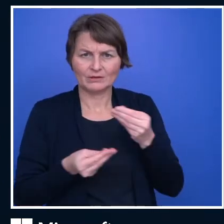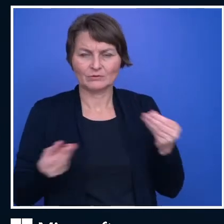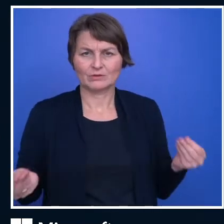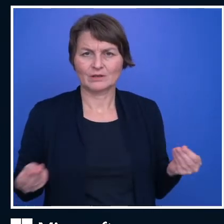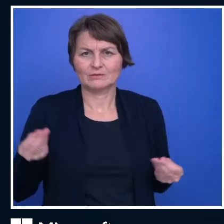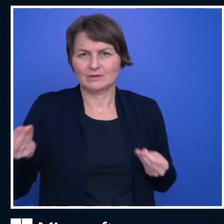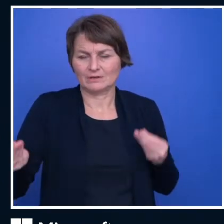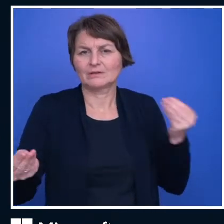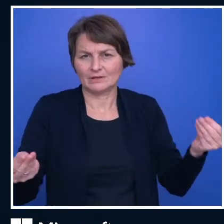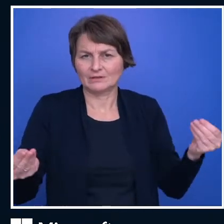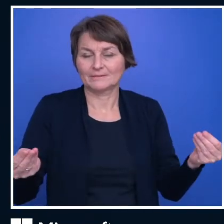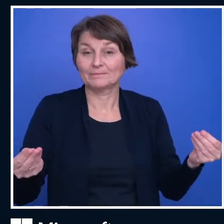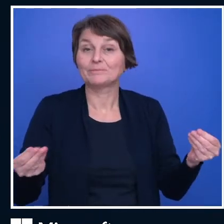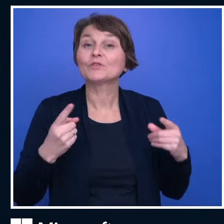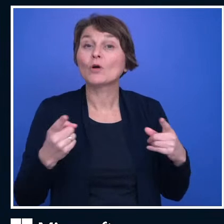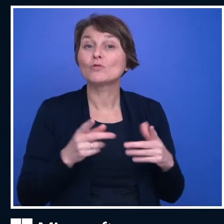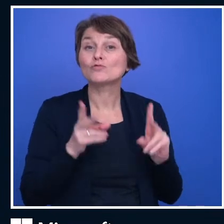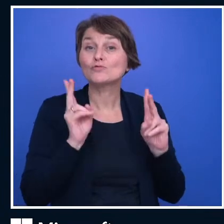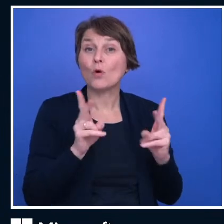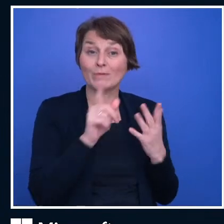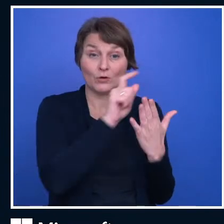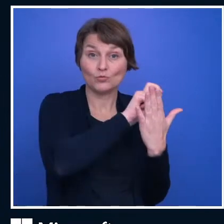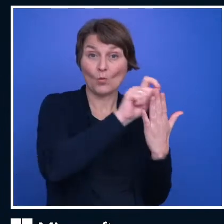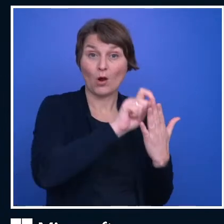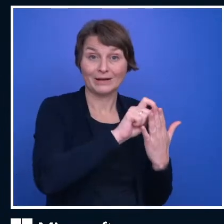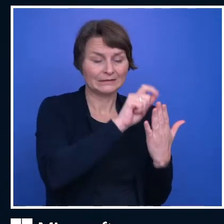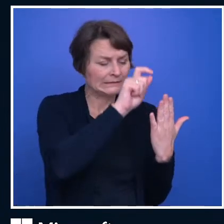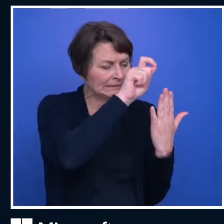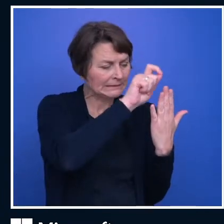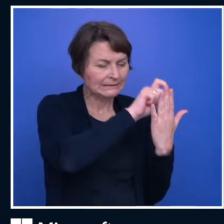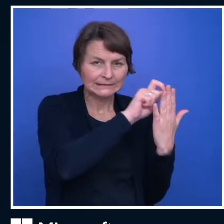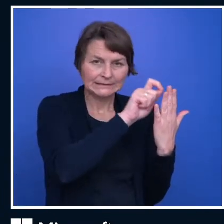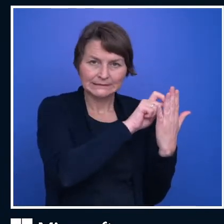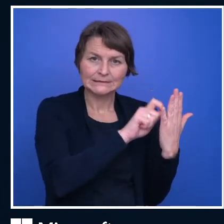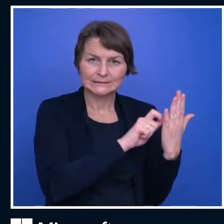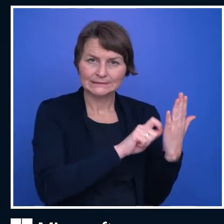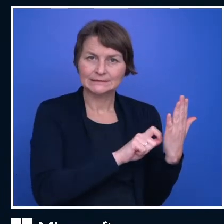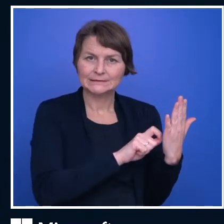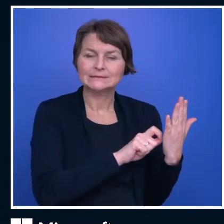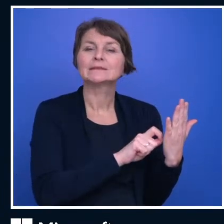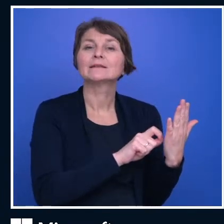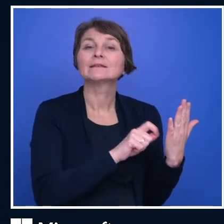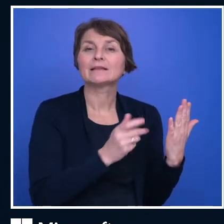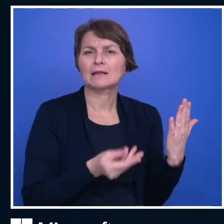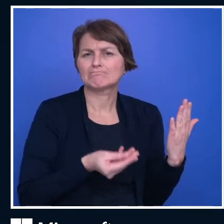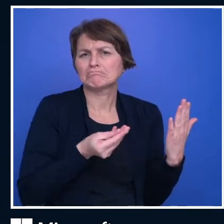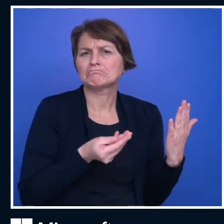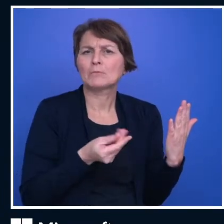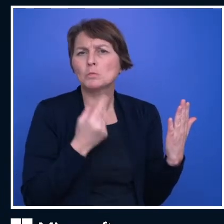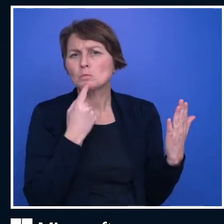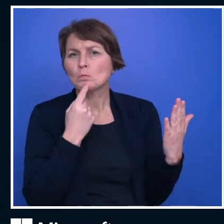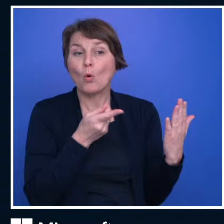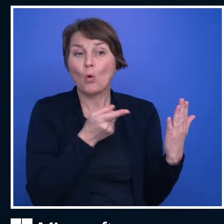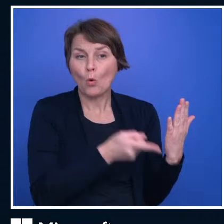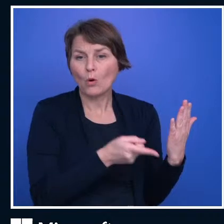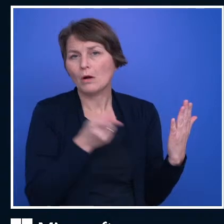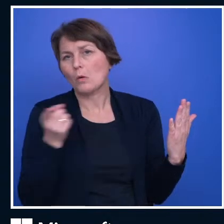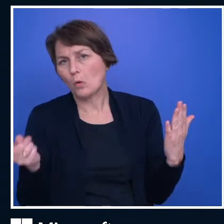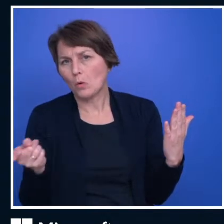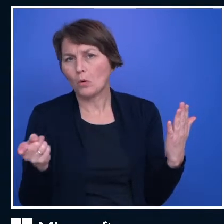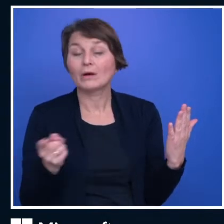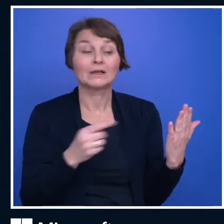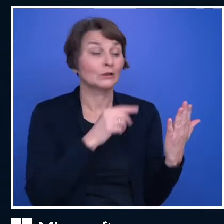we write notes, this is a kind of a case, two different types of cases that we can see in the notes. If you write your